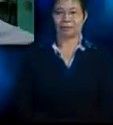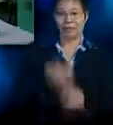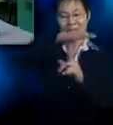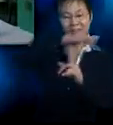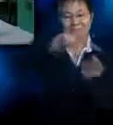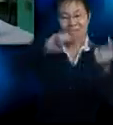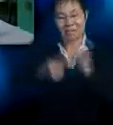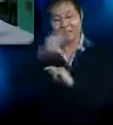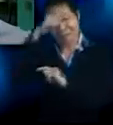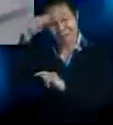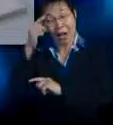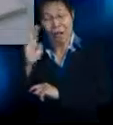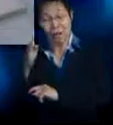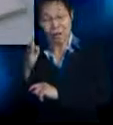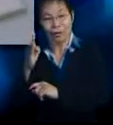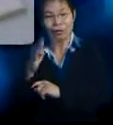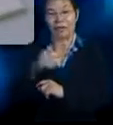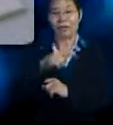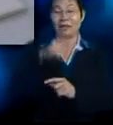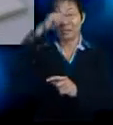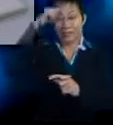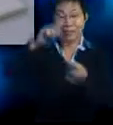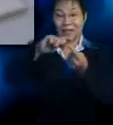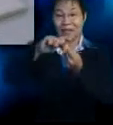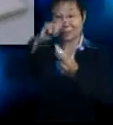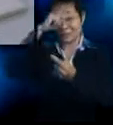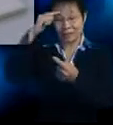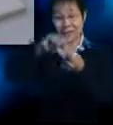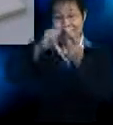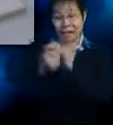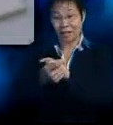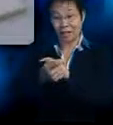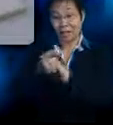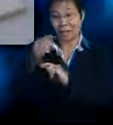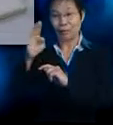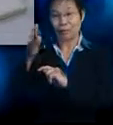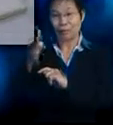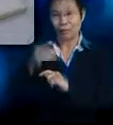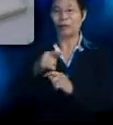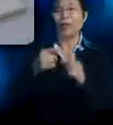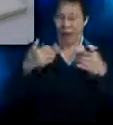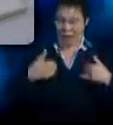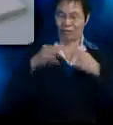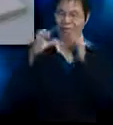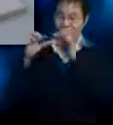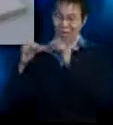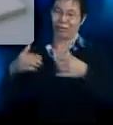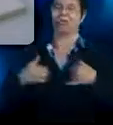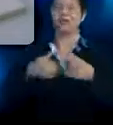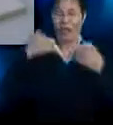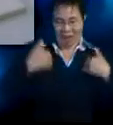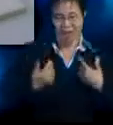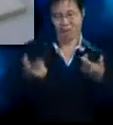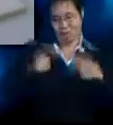The leaf turns dark blue. The leaf turns dark blue because it contains starch. This shows that photosynthesis